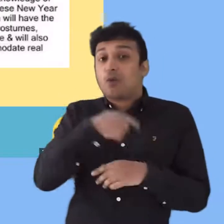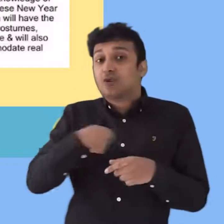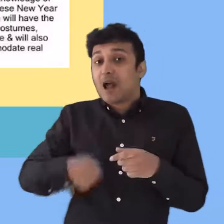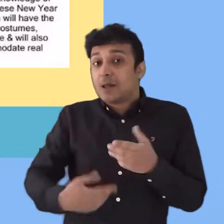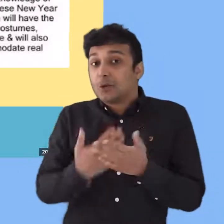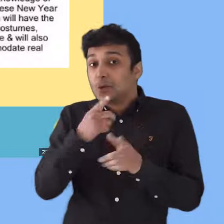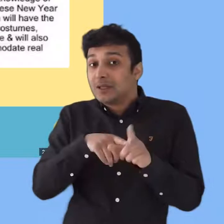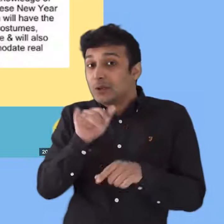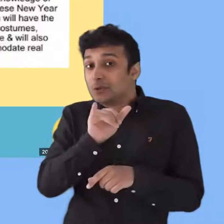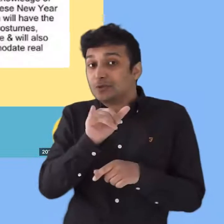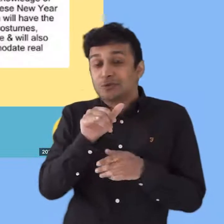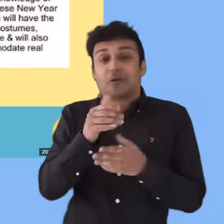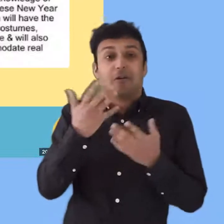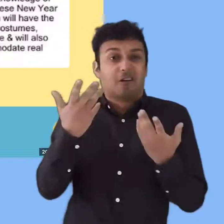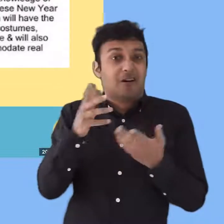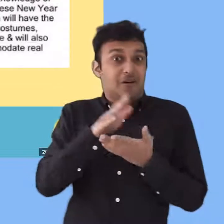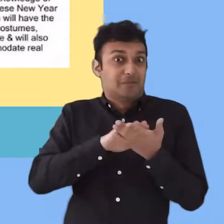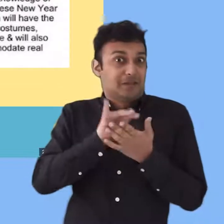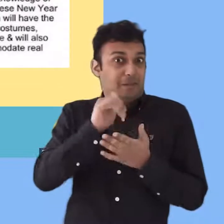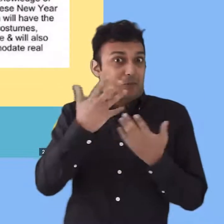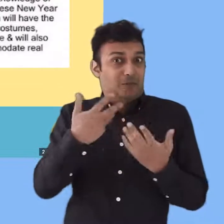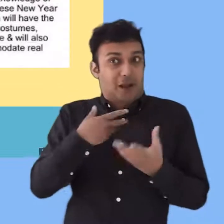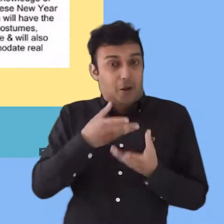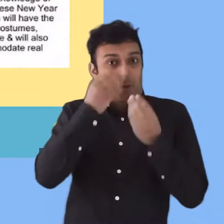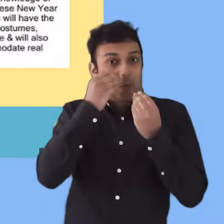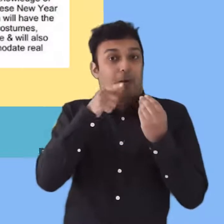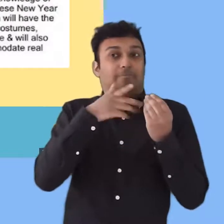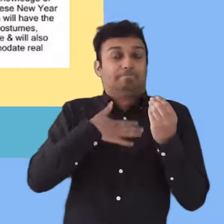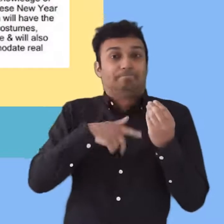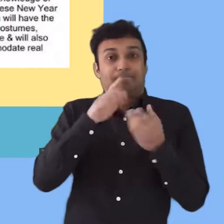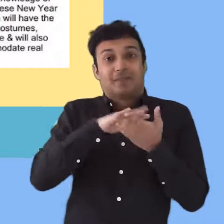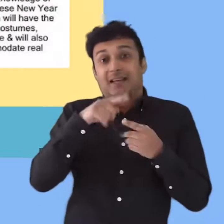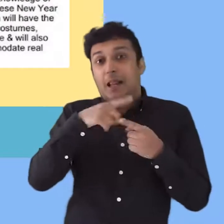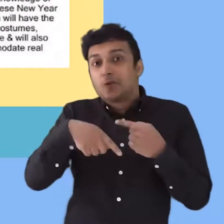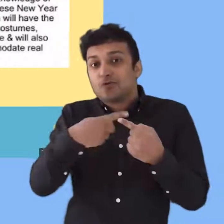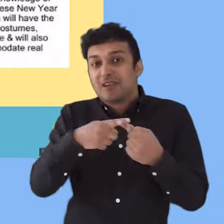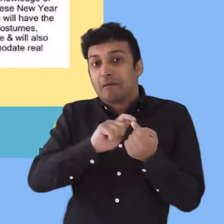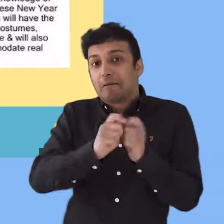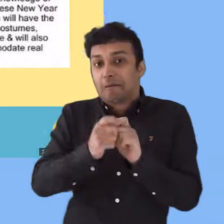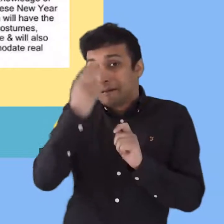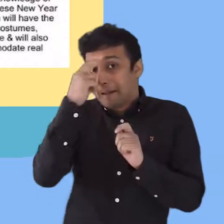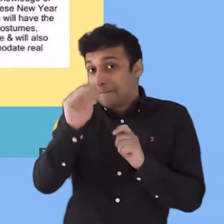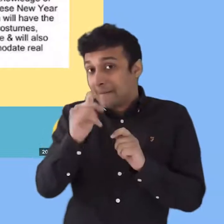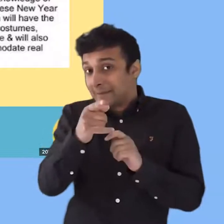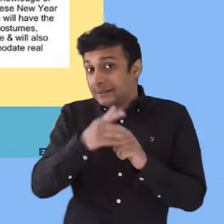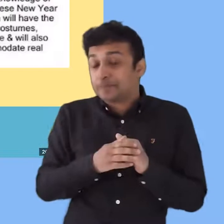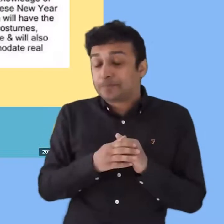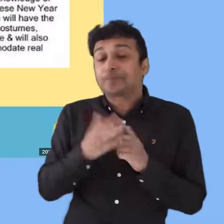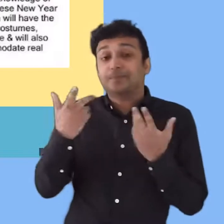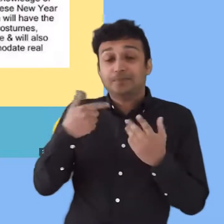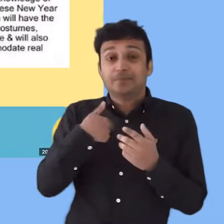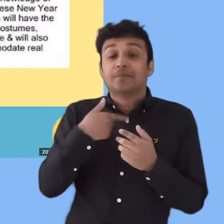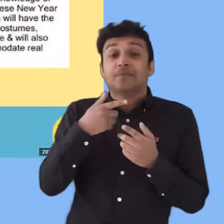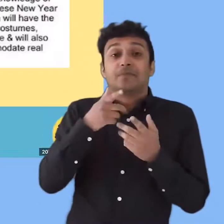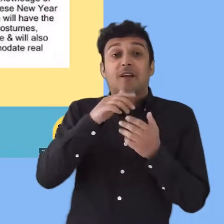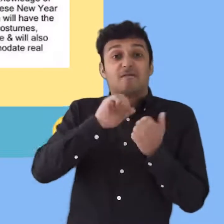year? The second example is about a friend of mine. Her nursery sent this message to parents about